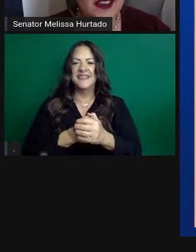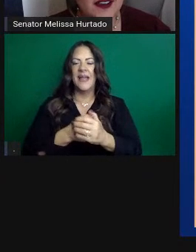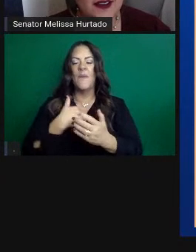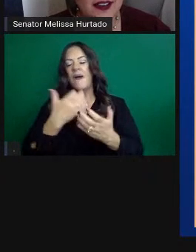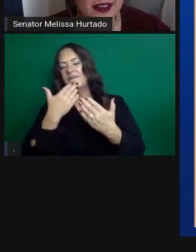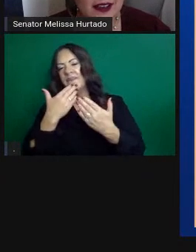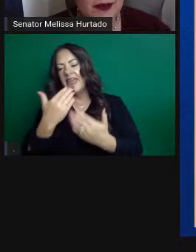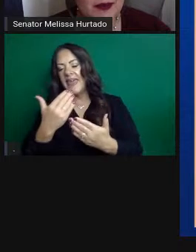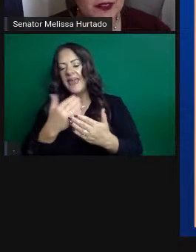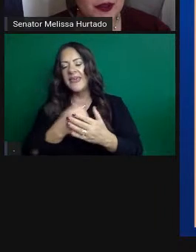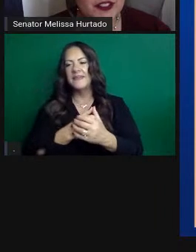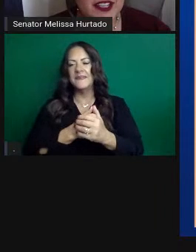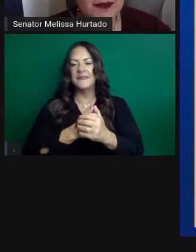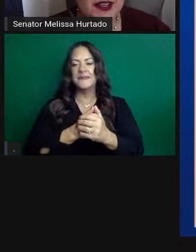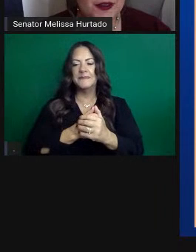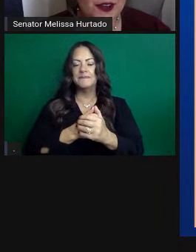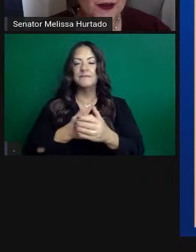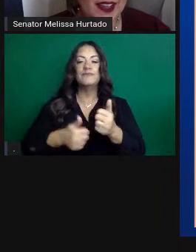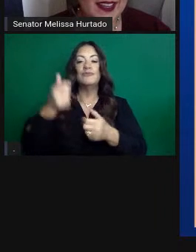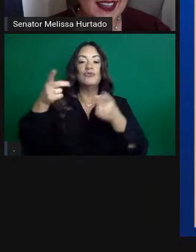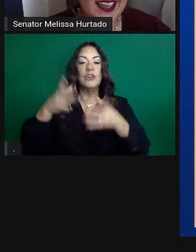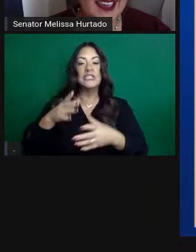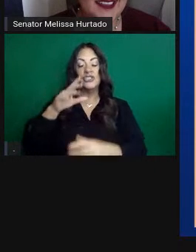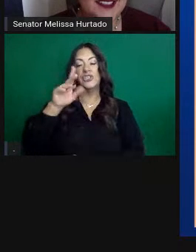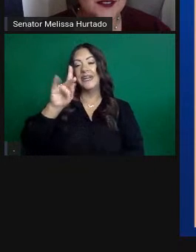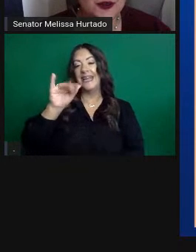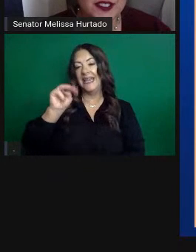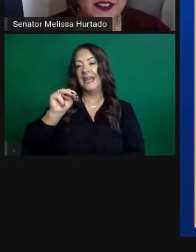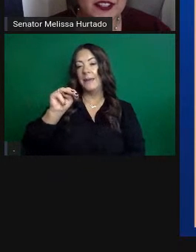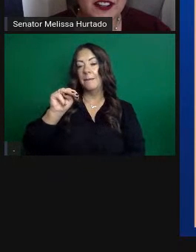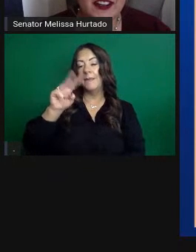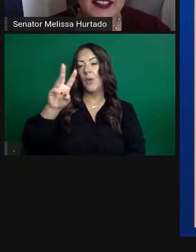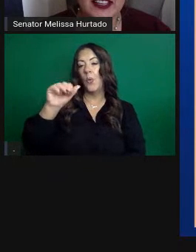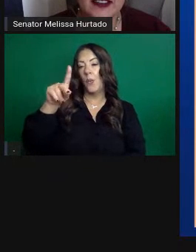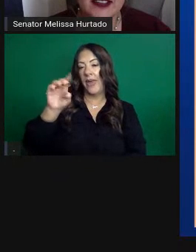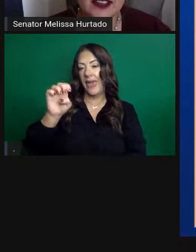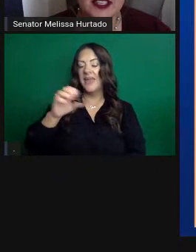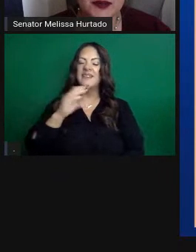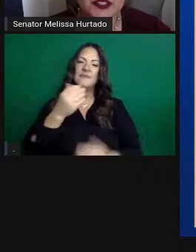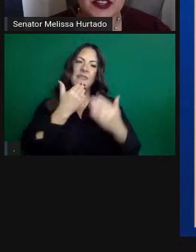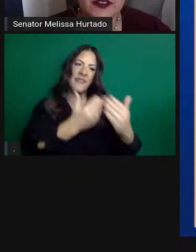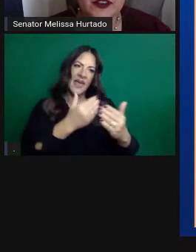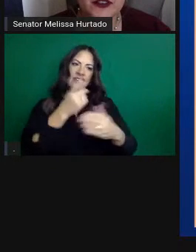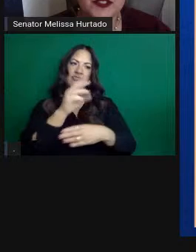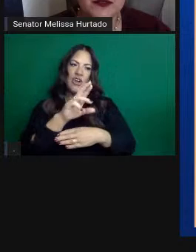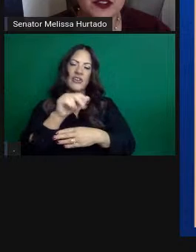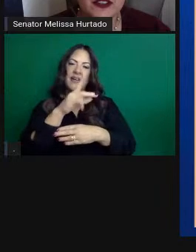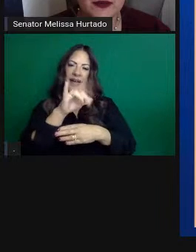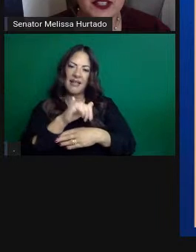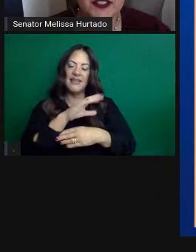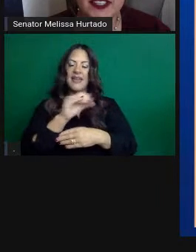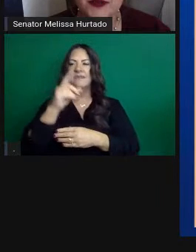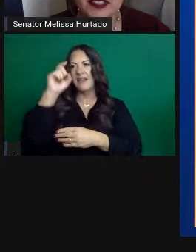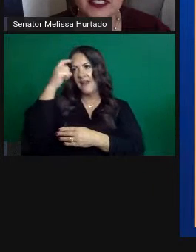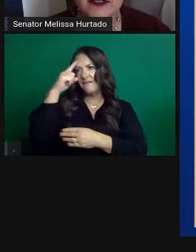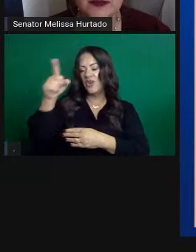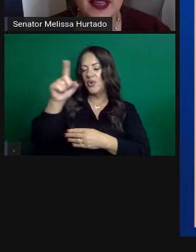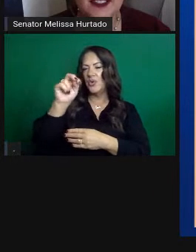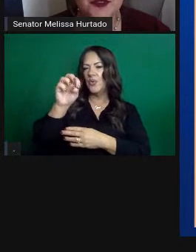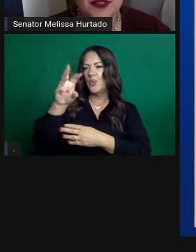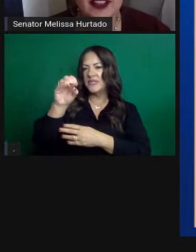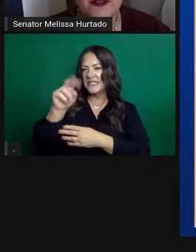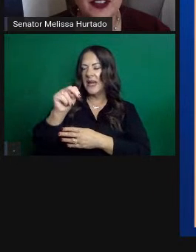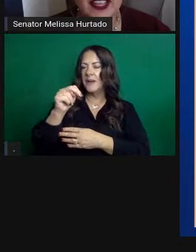thank Director Kim McCoy-Wade and, of course, Secretary Galley, and especially Governor Newsom for including me in today's release